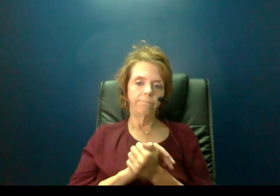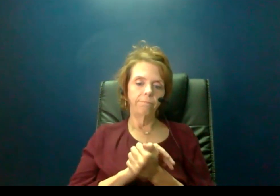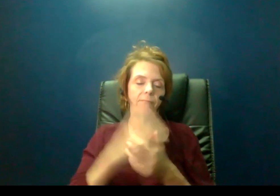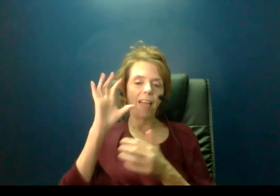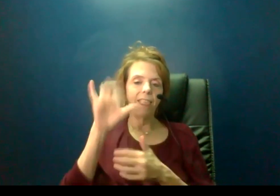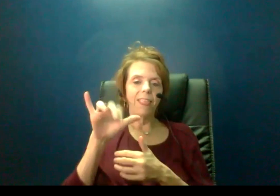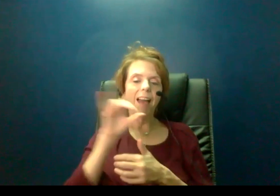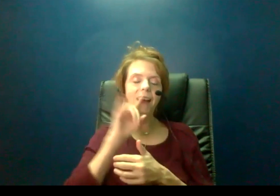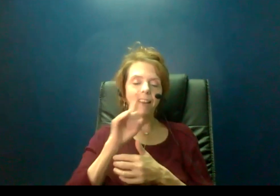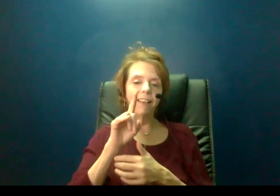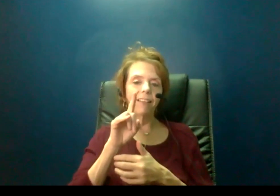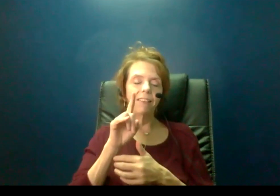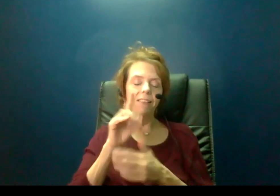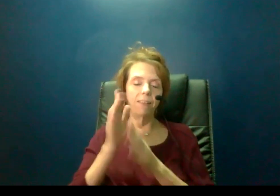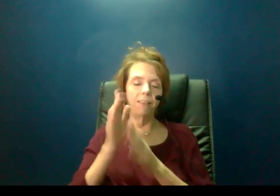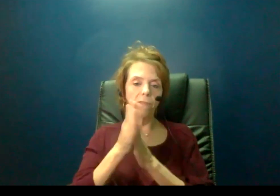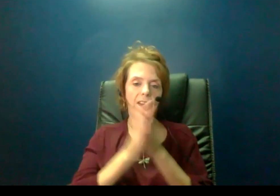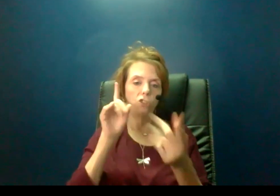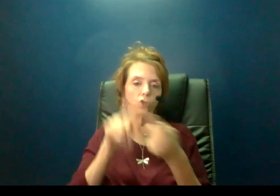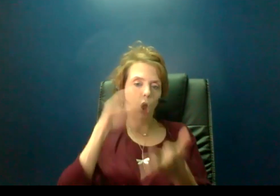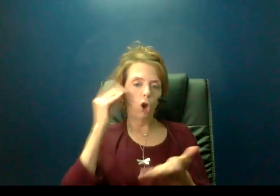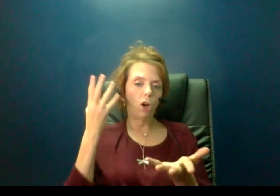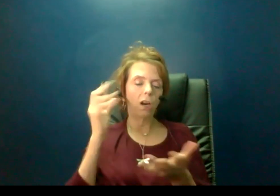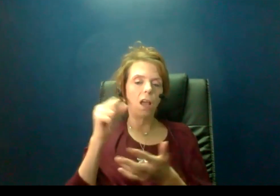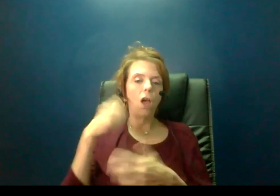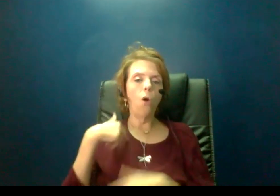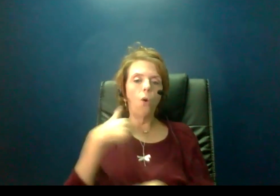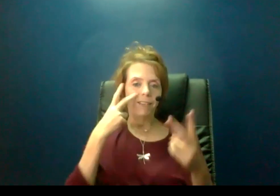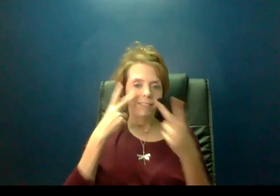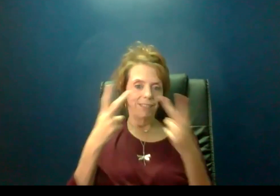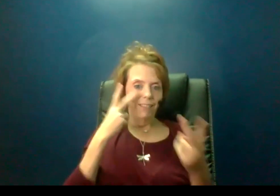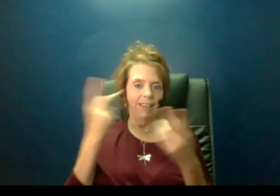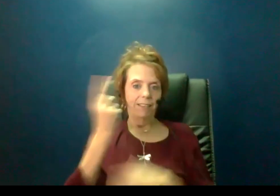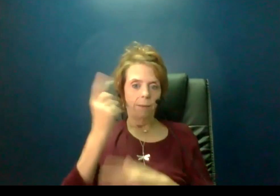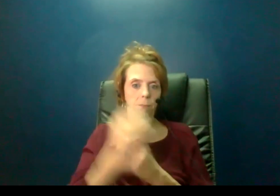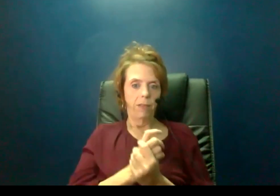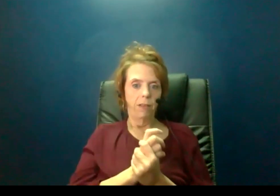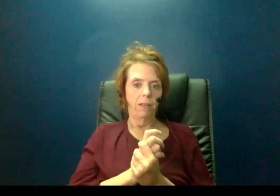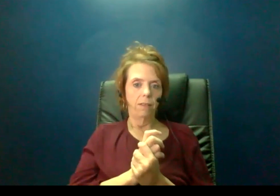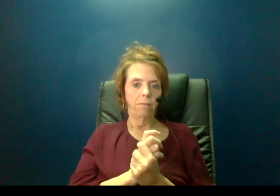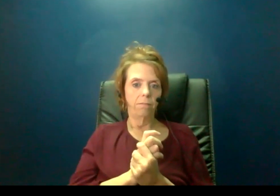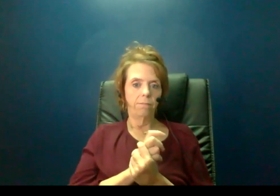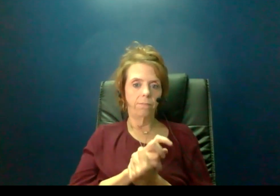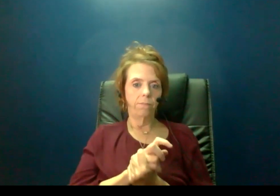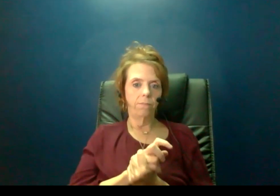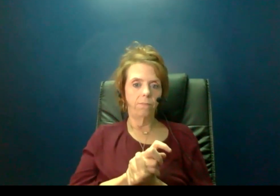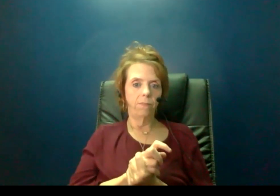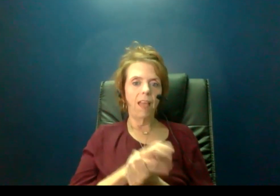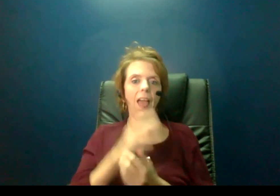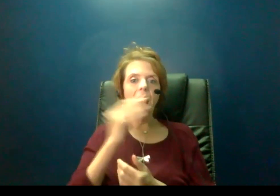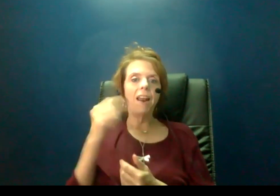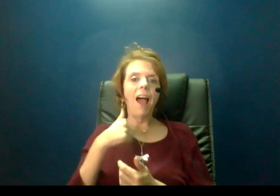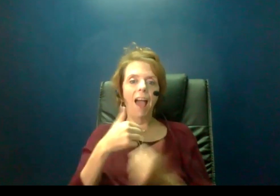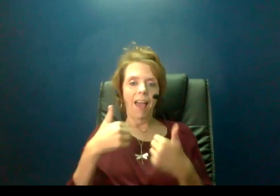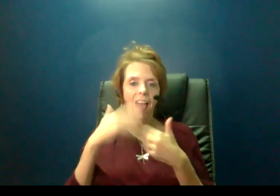the impetus to learn. You know, we see something, that's another, I have all these things